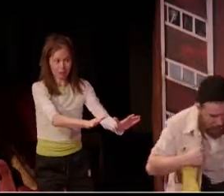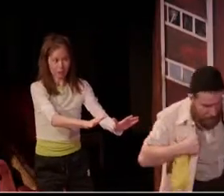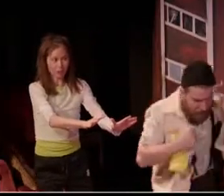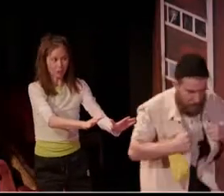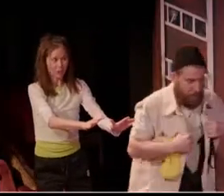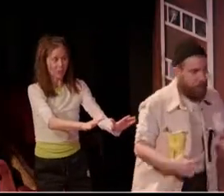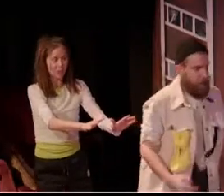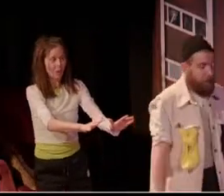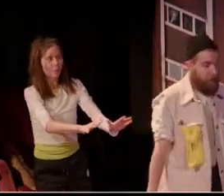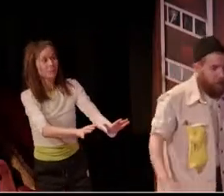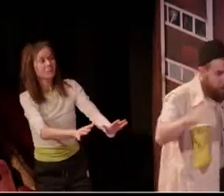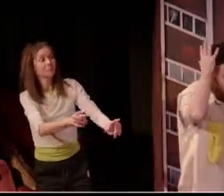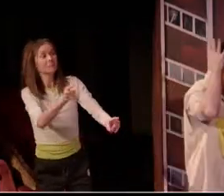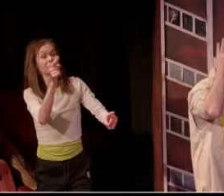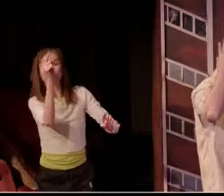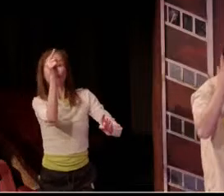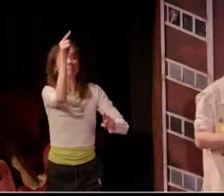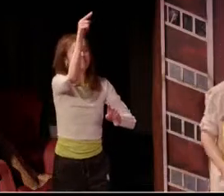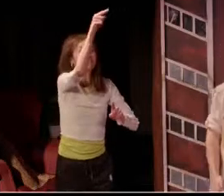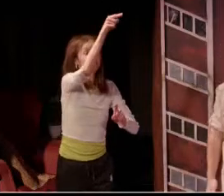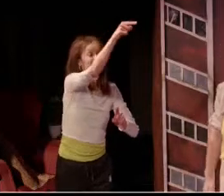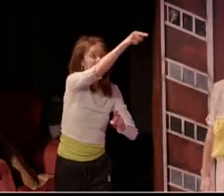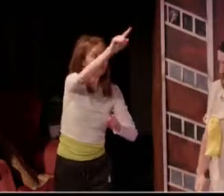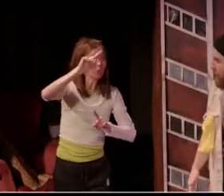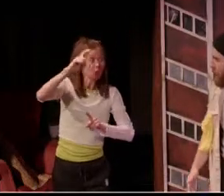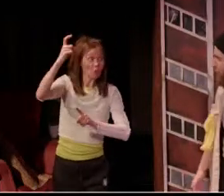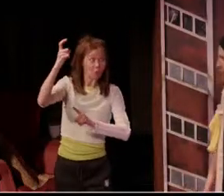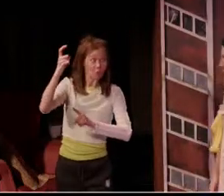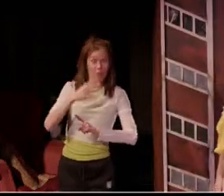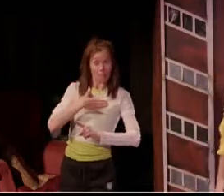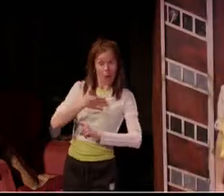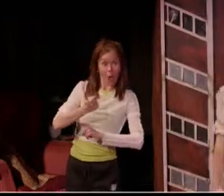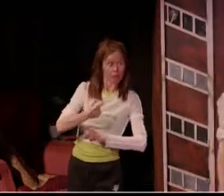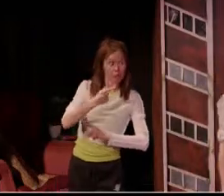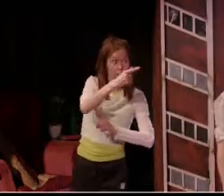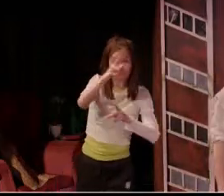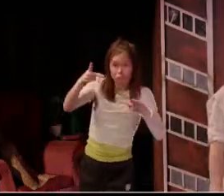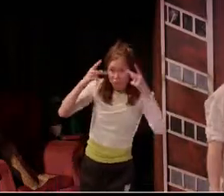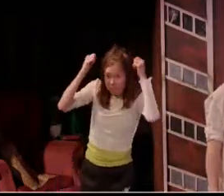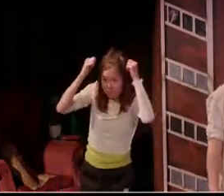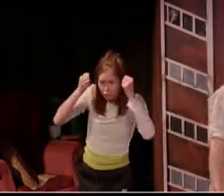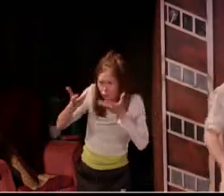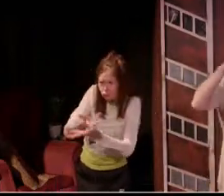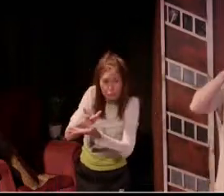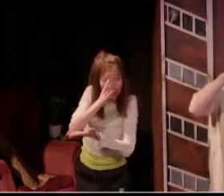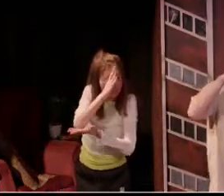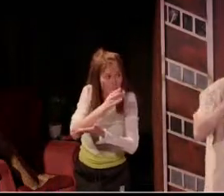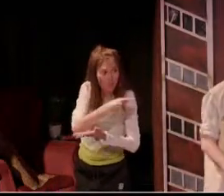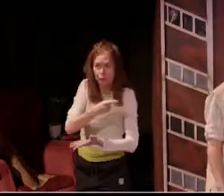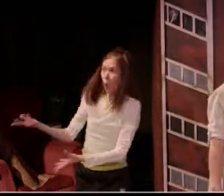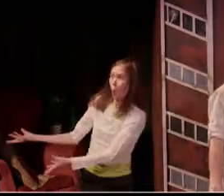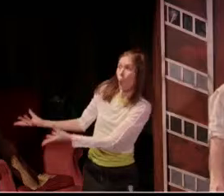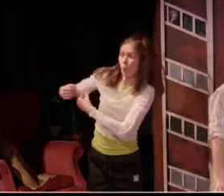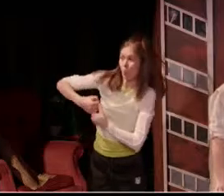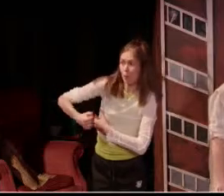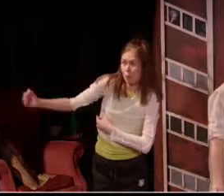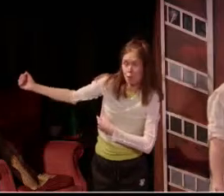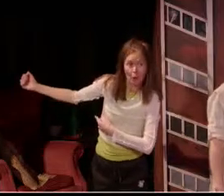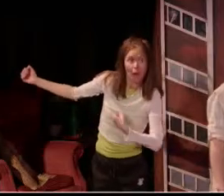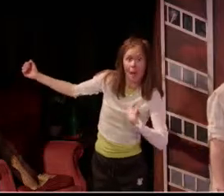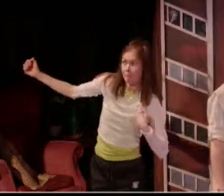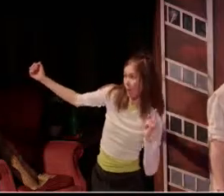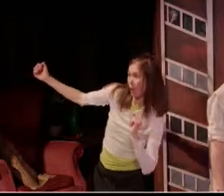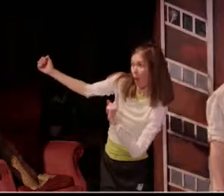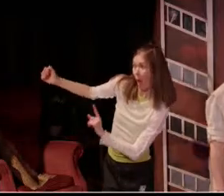My mother and the gentleman are in serious talks, so we'll not bother them. You! Bring your wares with you. Wenches, I'll buy for